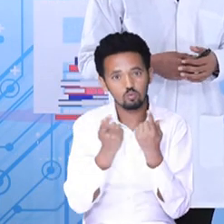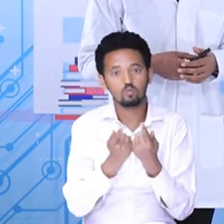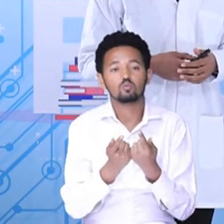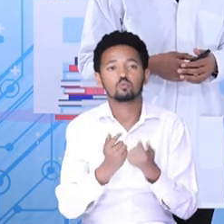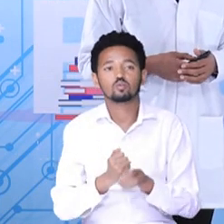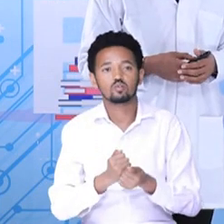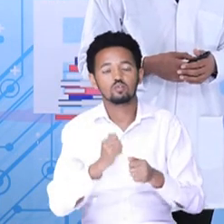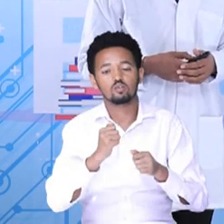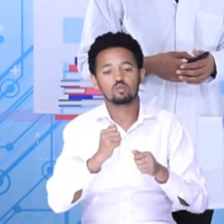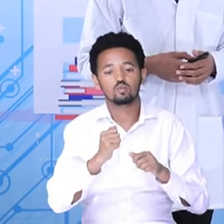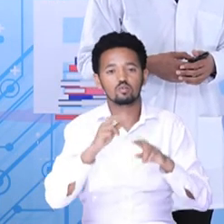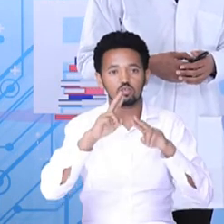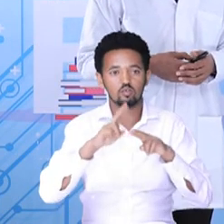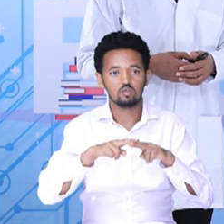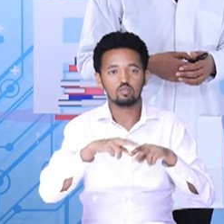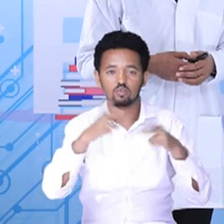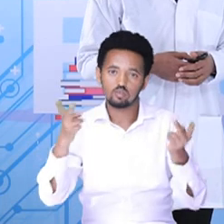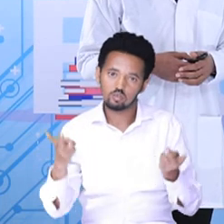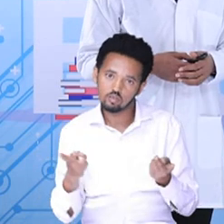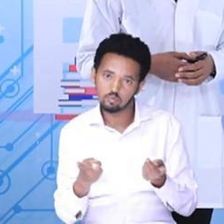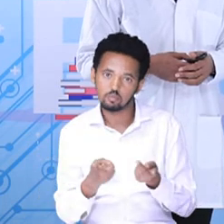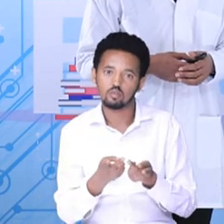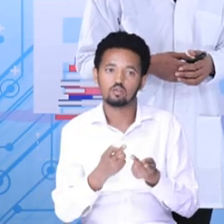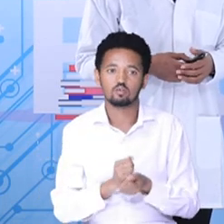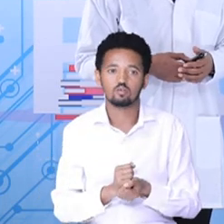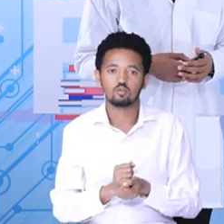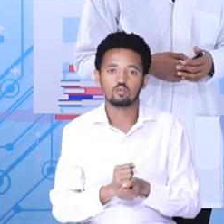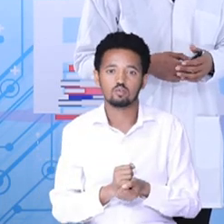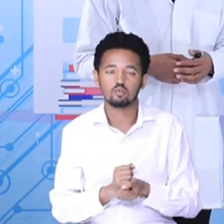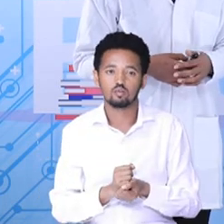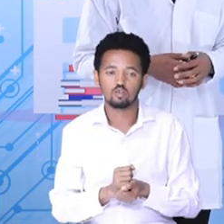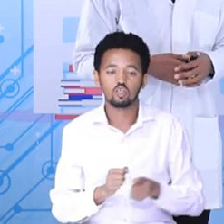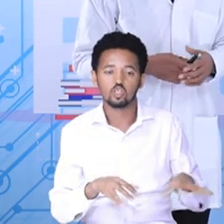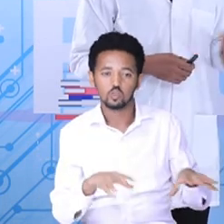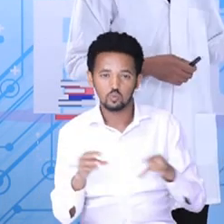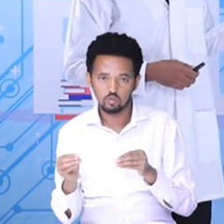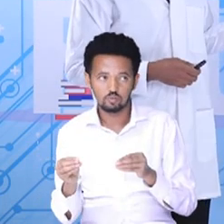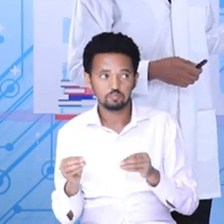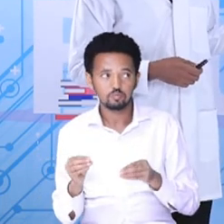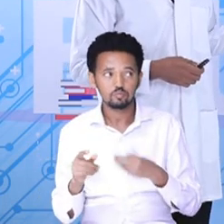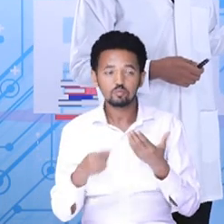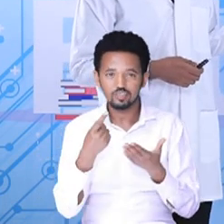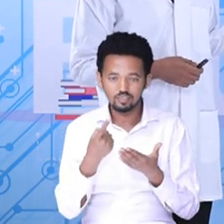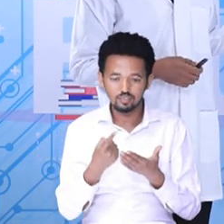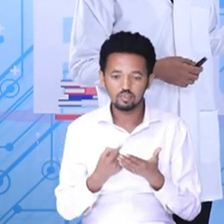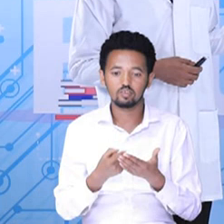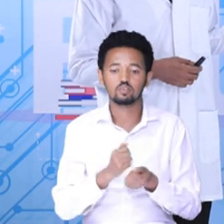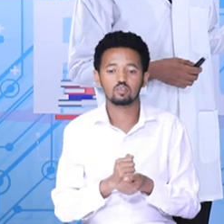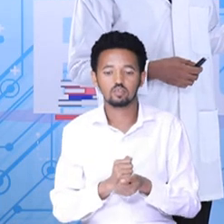settlements. Students, these